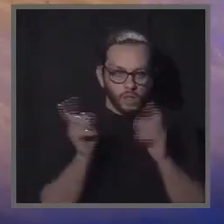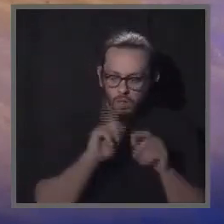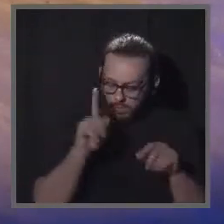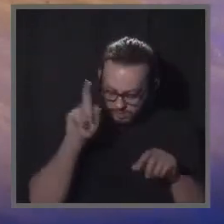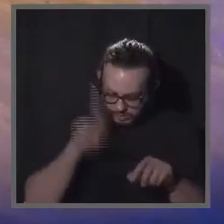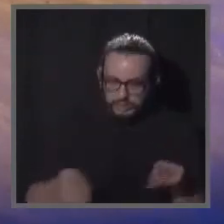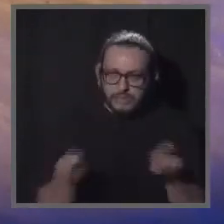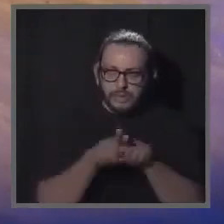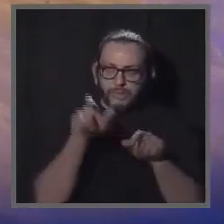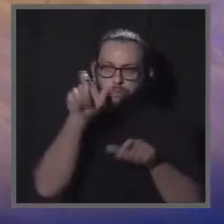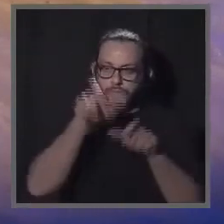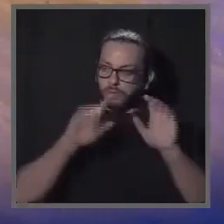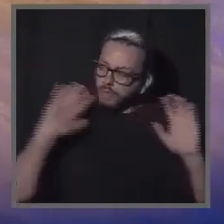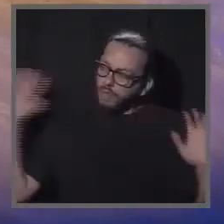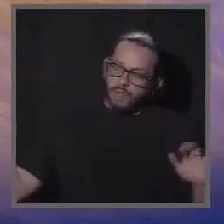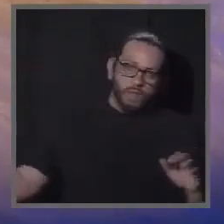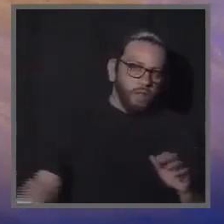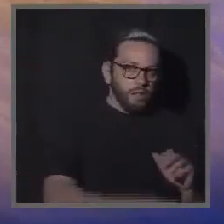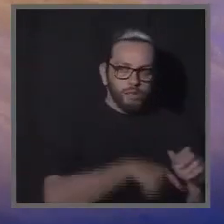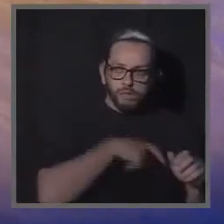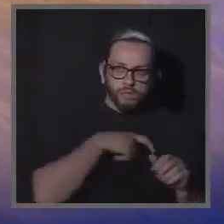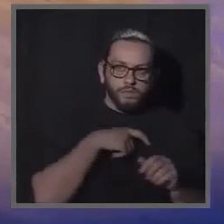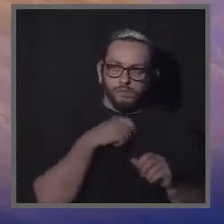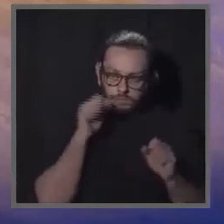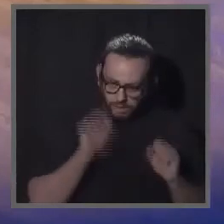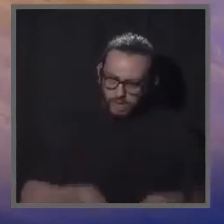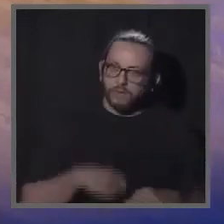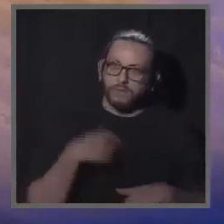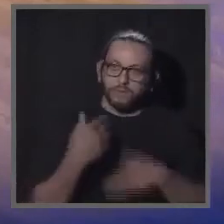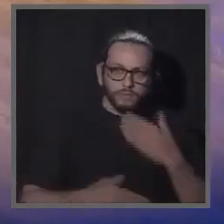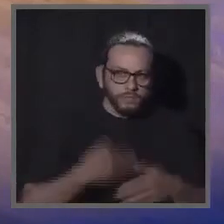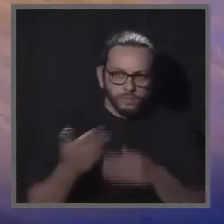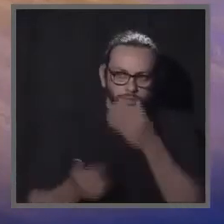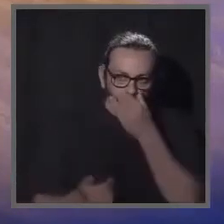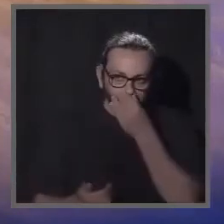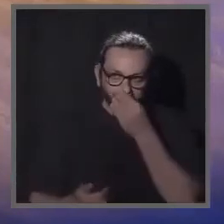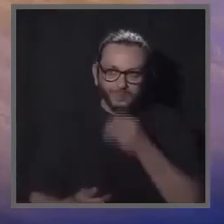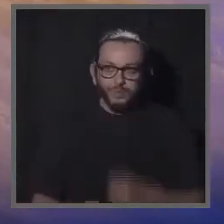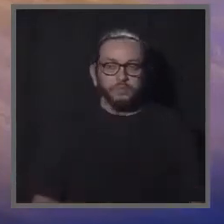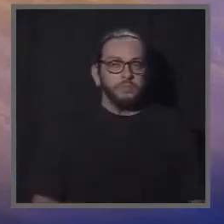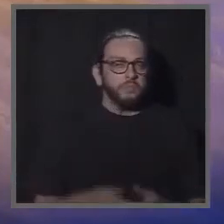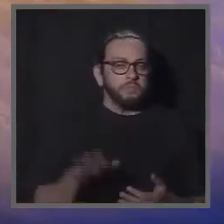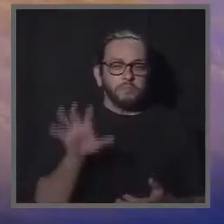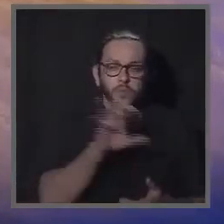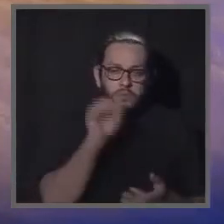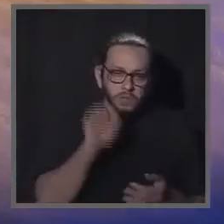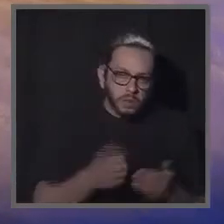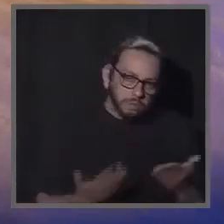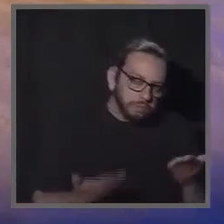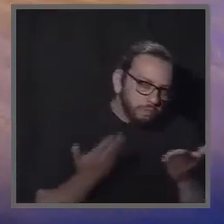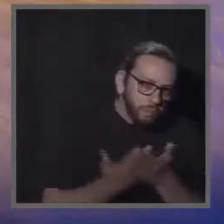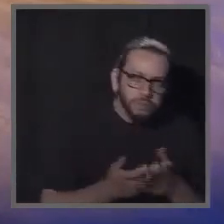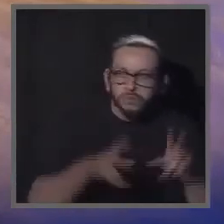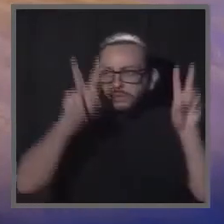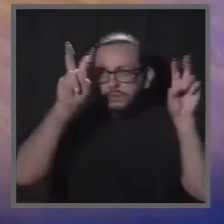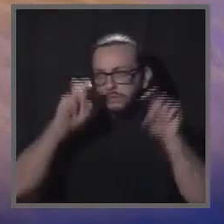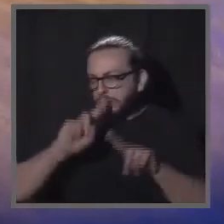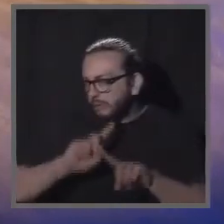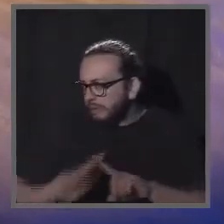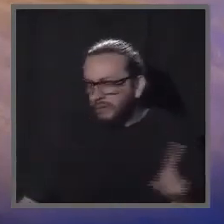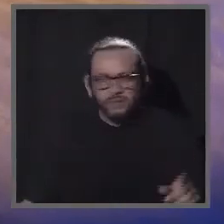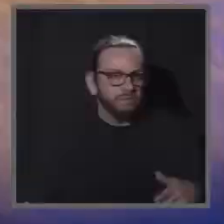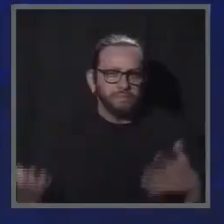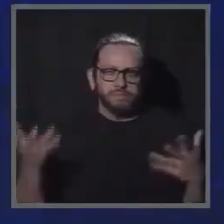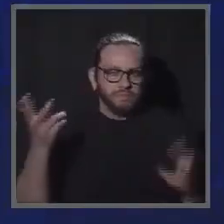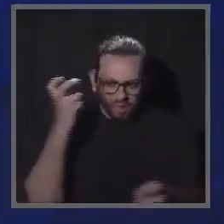this risk is even more necessary. And so to take a chance in the themes and